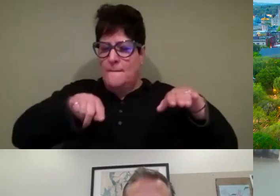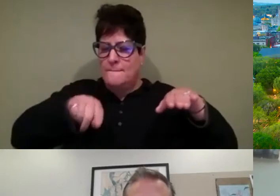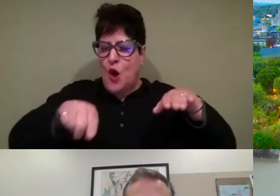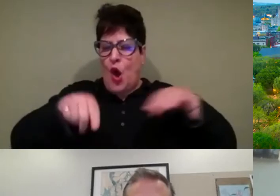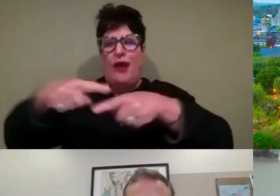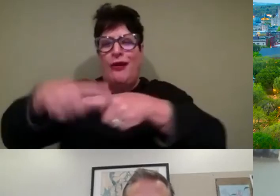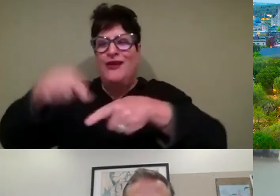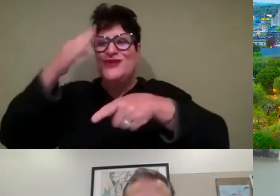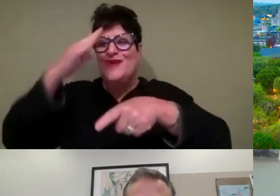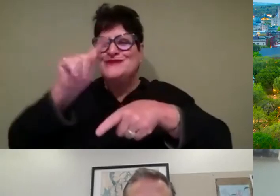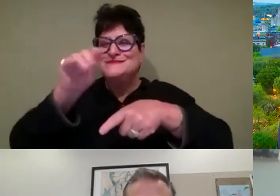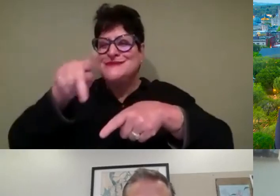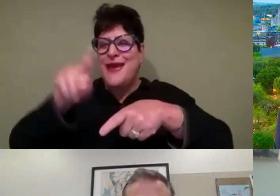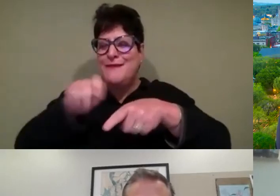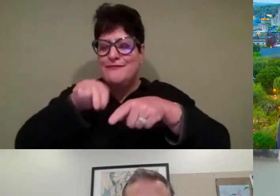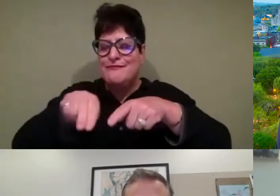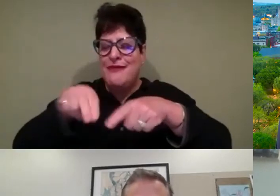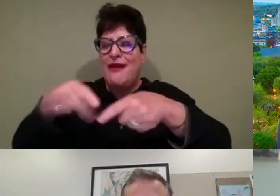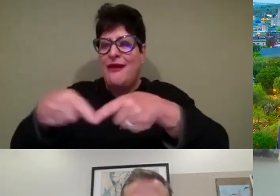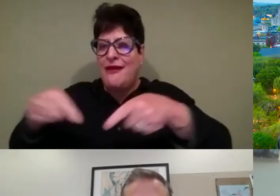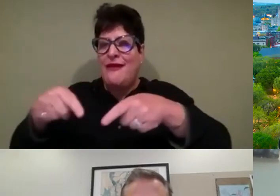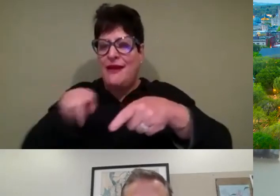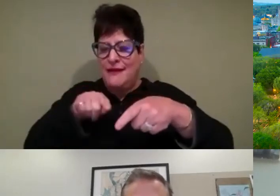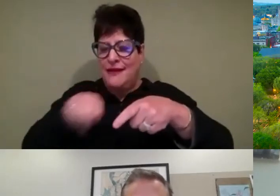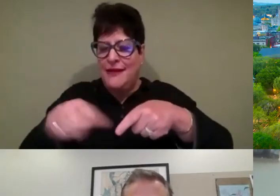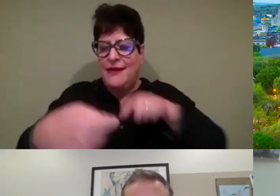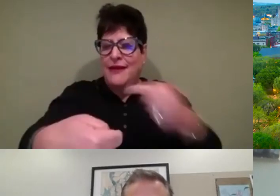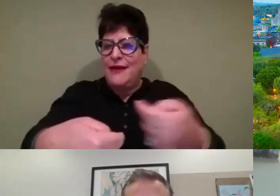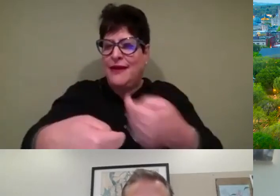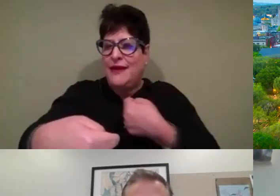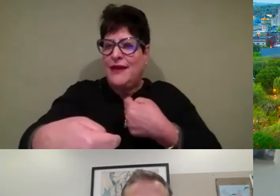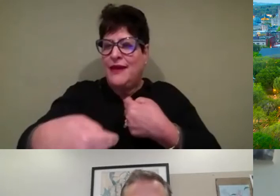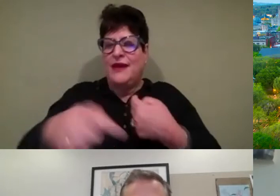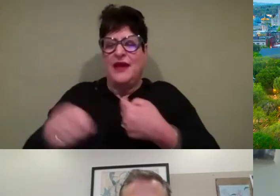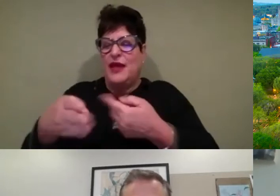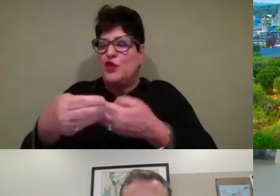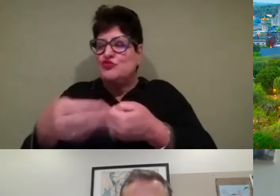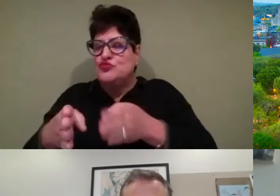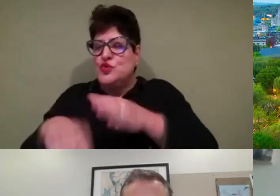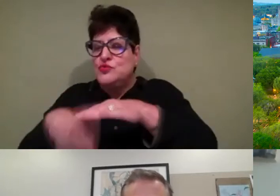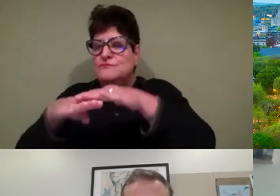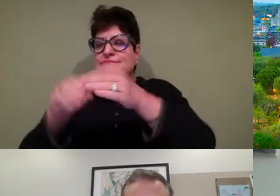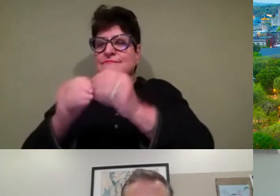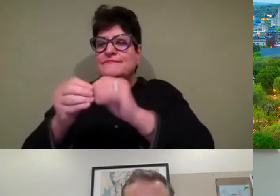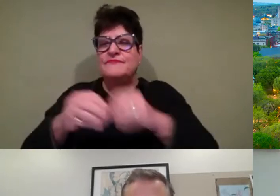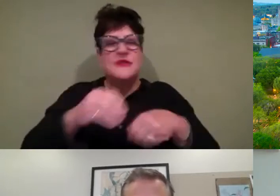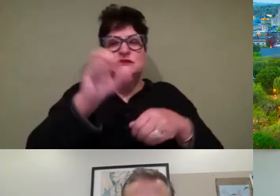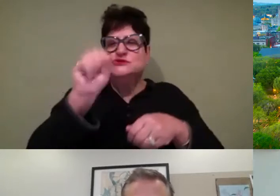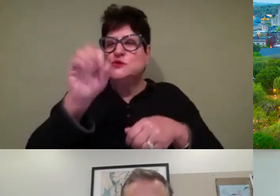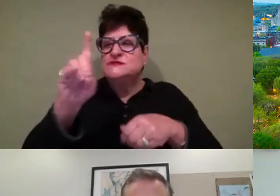entry and exit only signage, room capacity signage, social distancing signage,